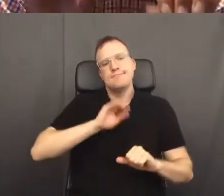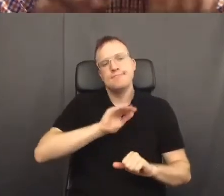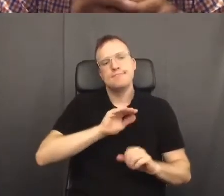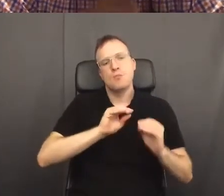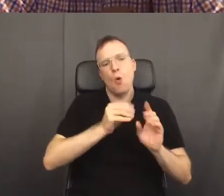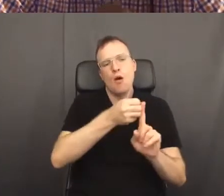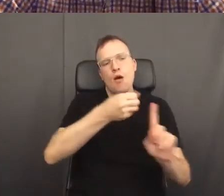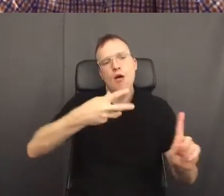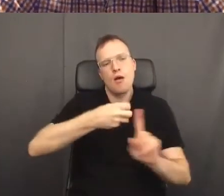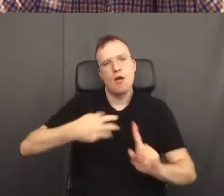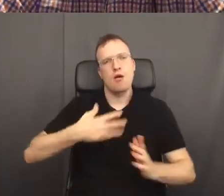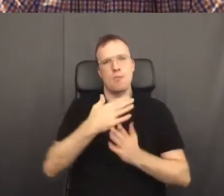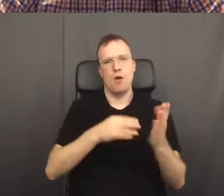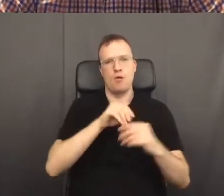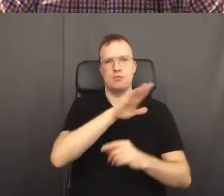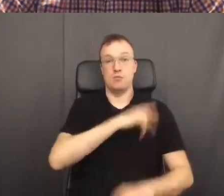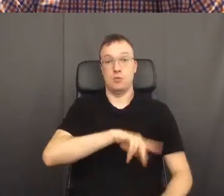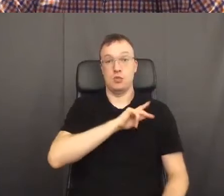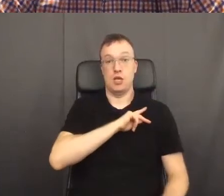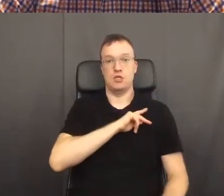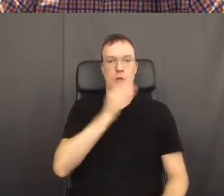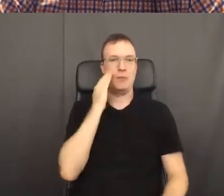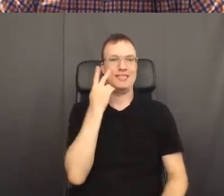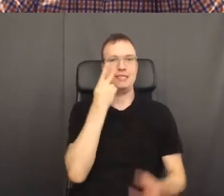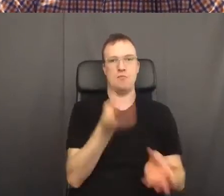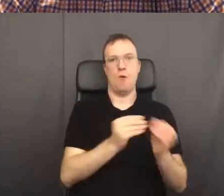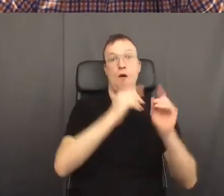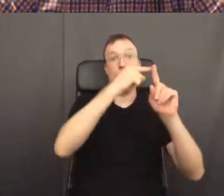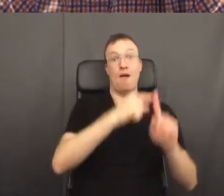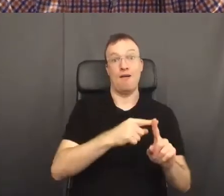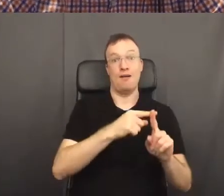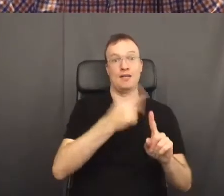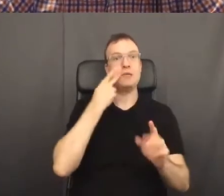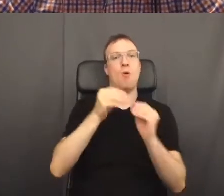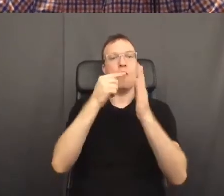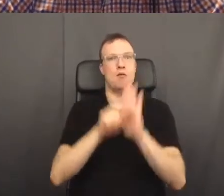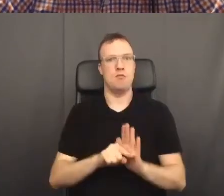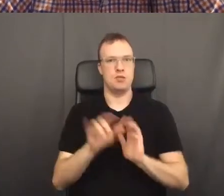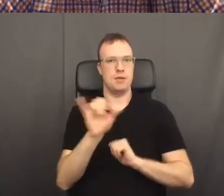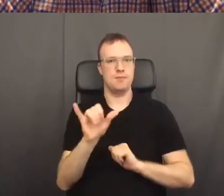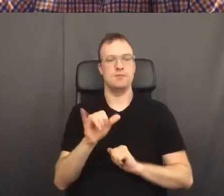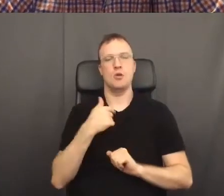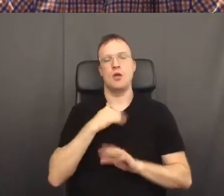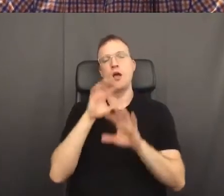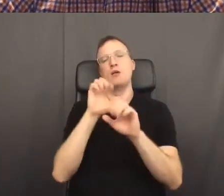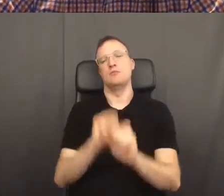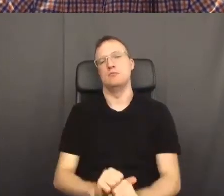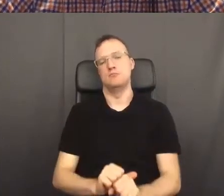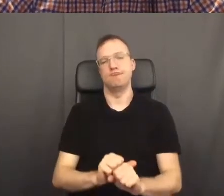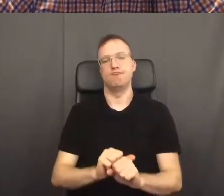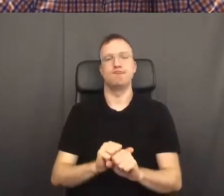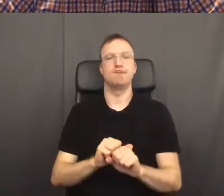those elements in the personality. So I guess I'm very used to kind of walking